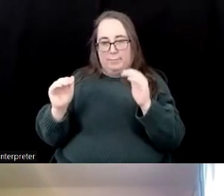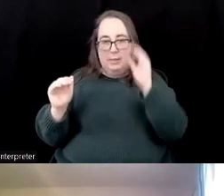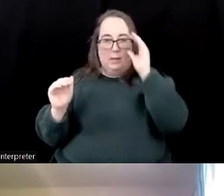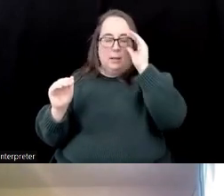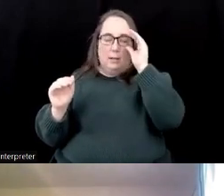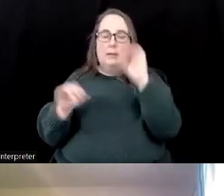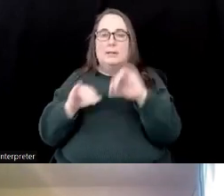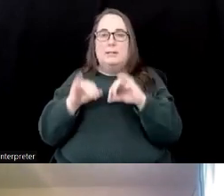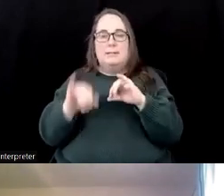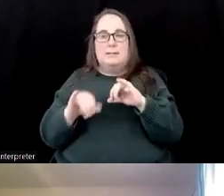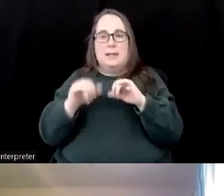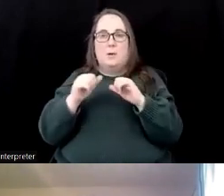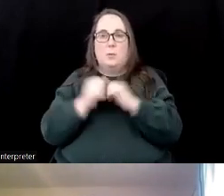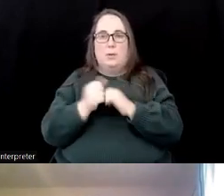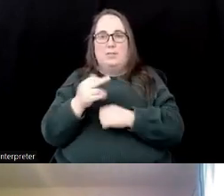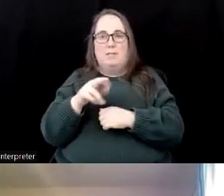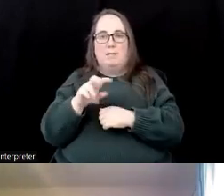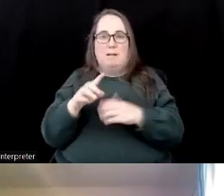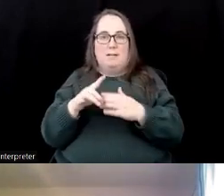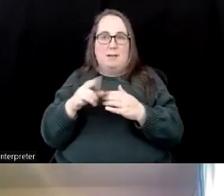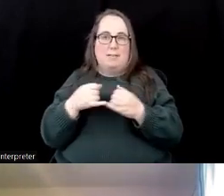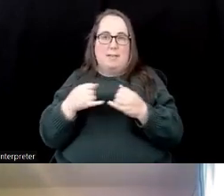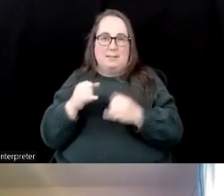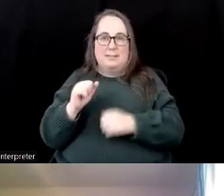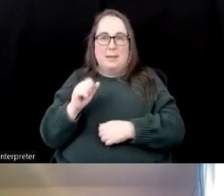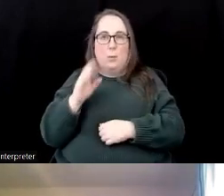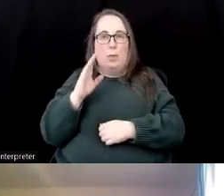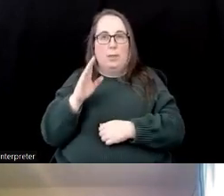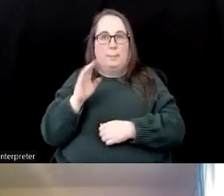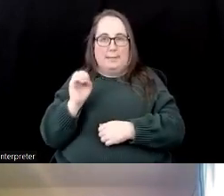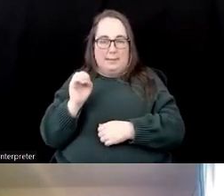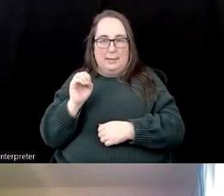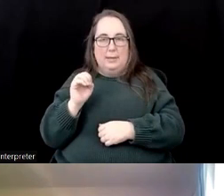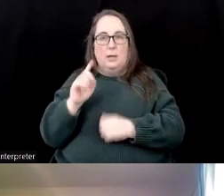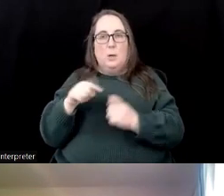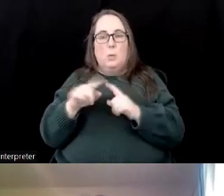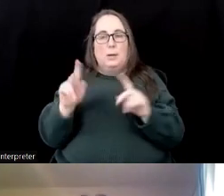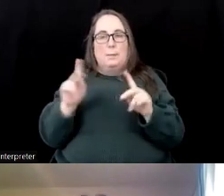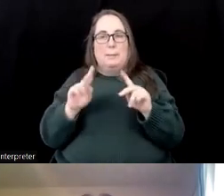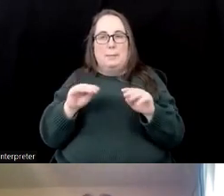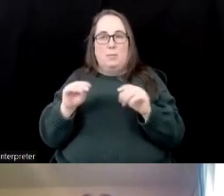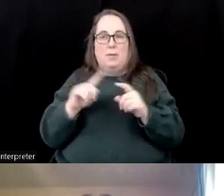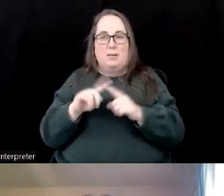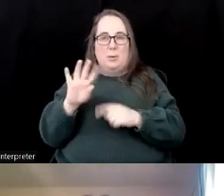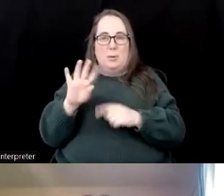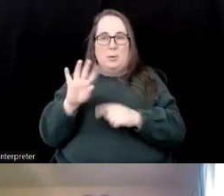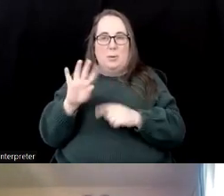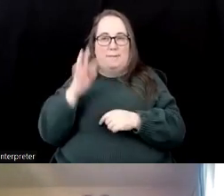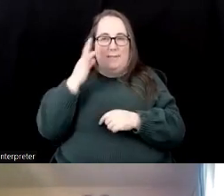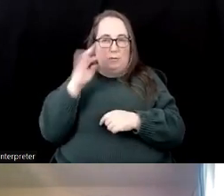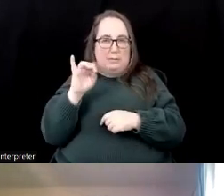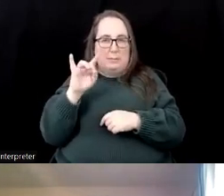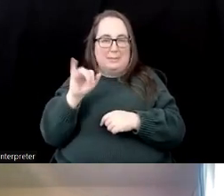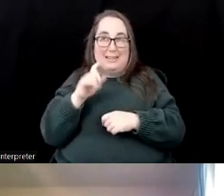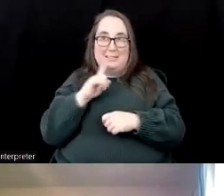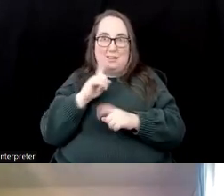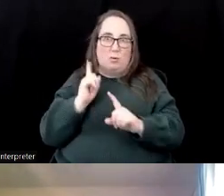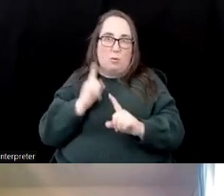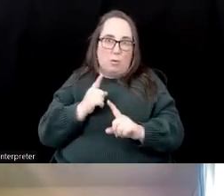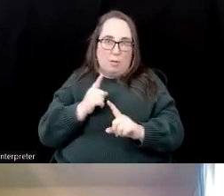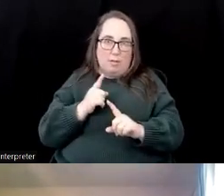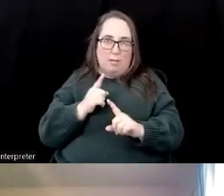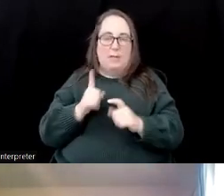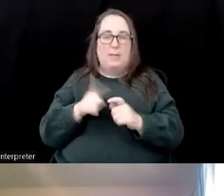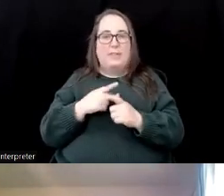staying with the HUD guidelines, which are going to be, when people move on to a federal subsidy, which is our goal,